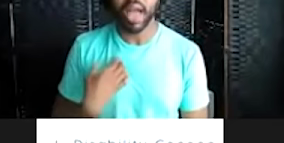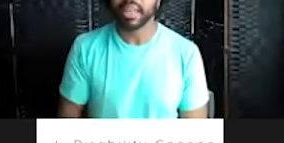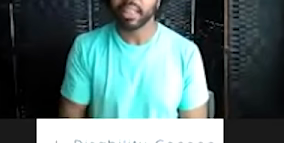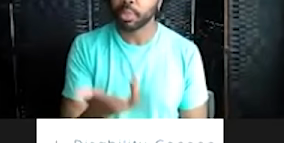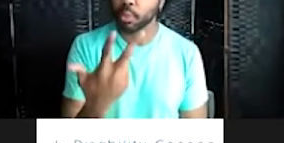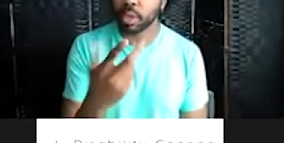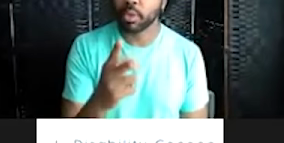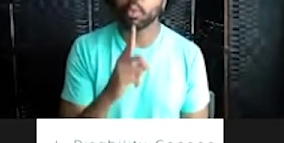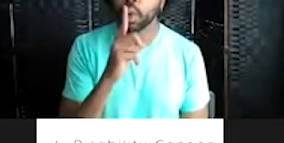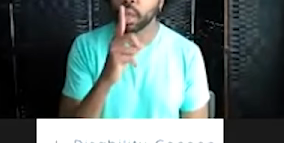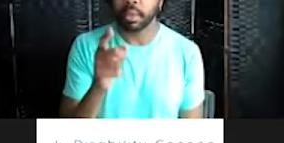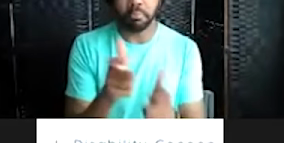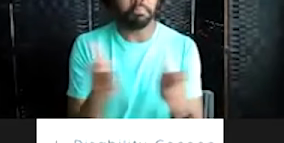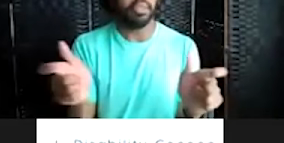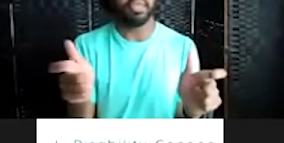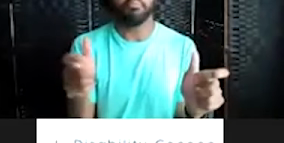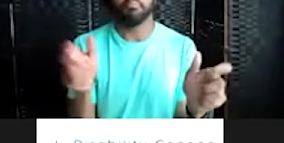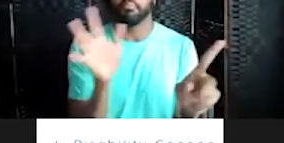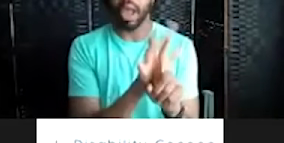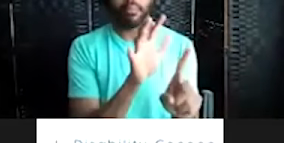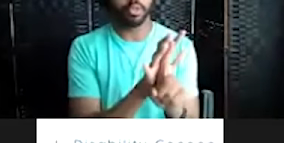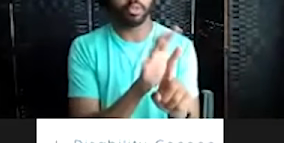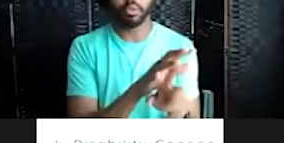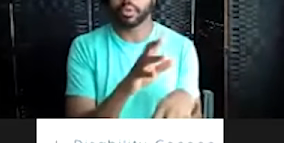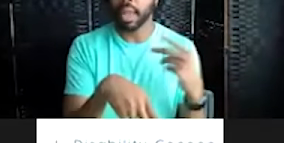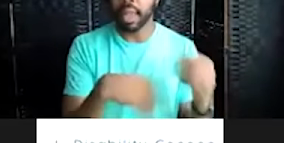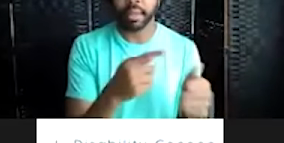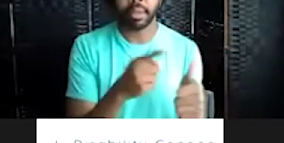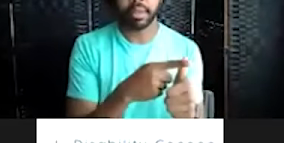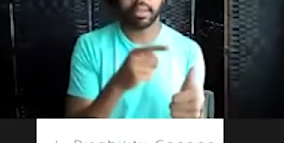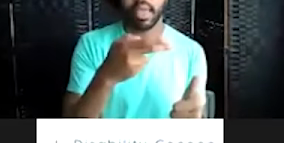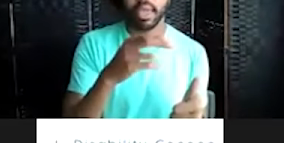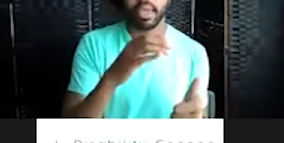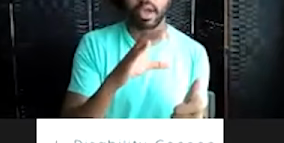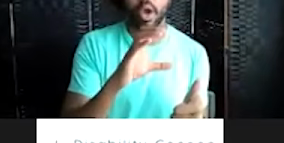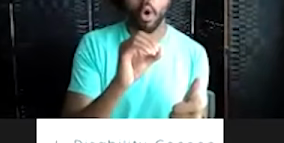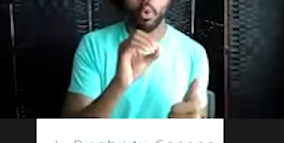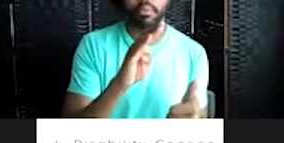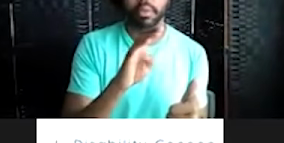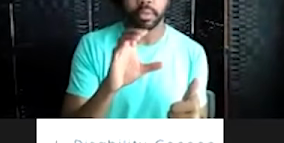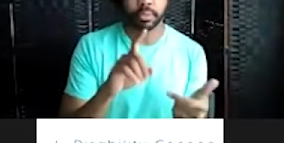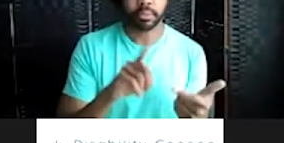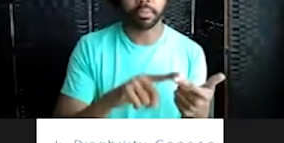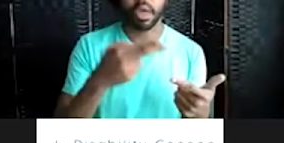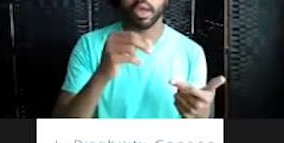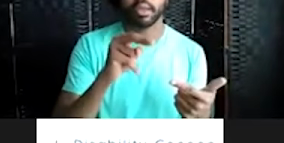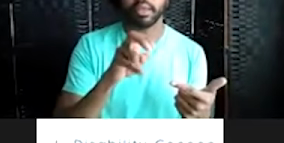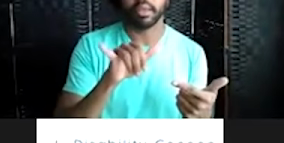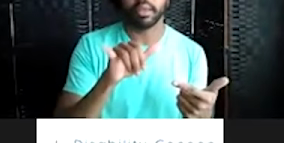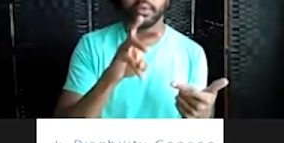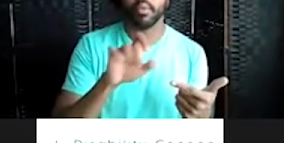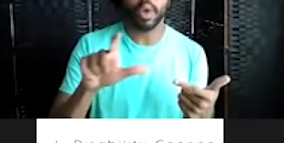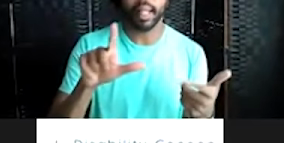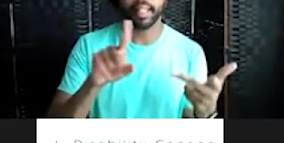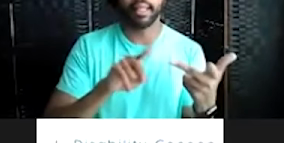brands available. There's the Ecobee, there's the Honeywell, and then there's the Nest.